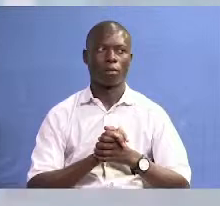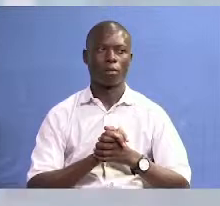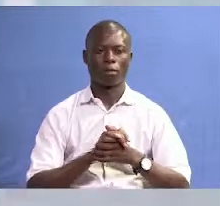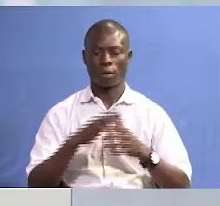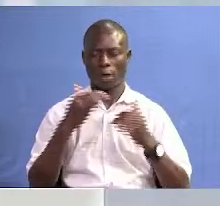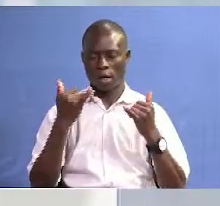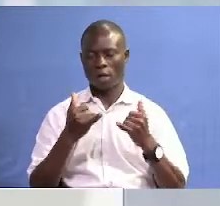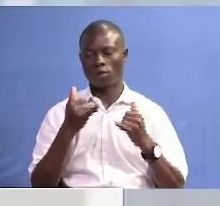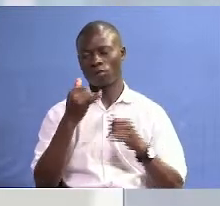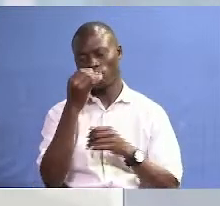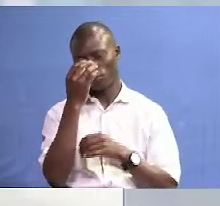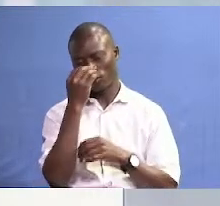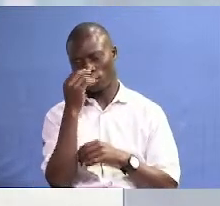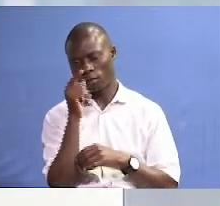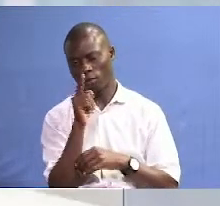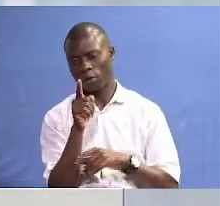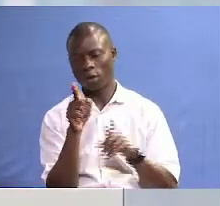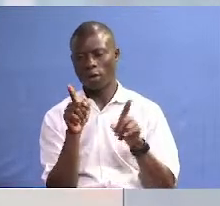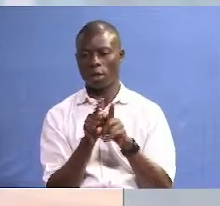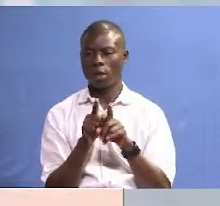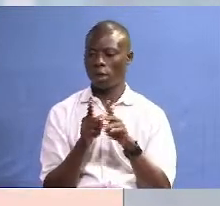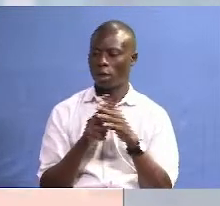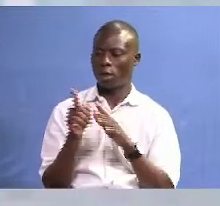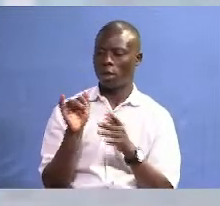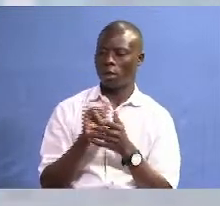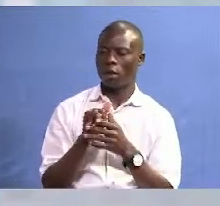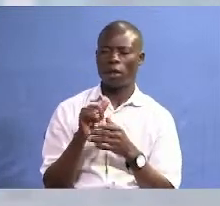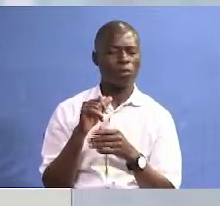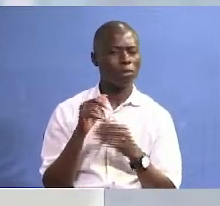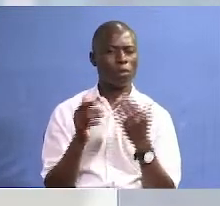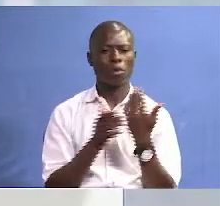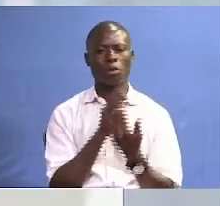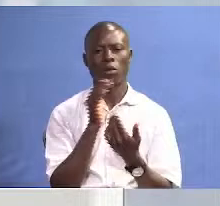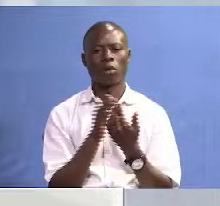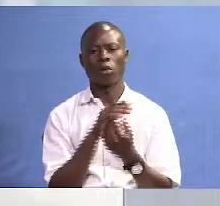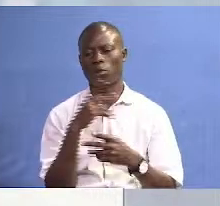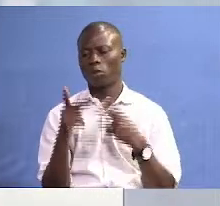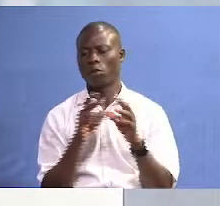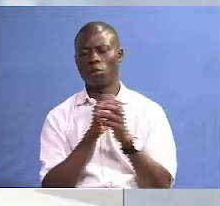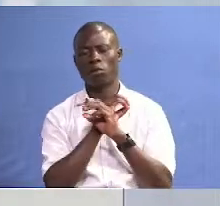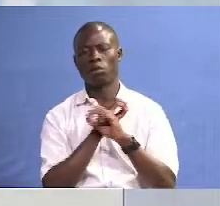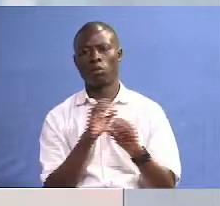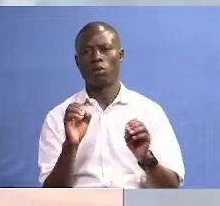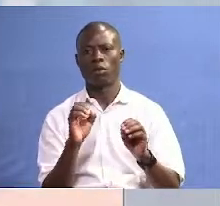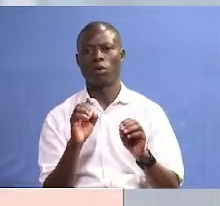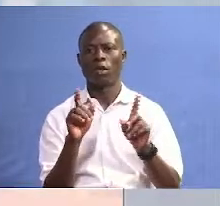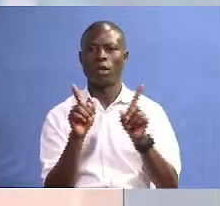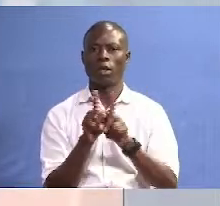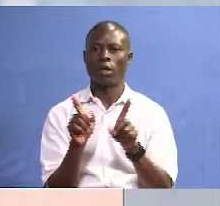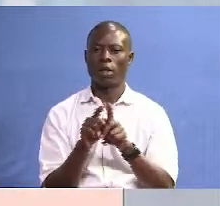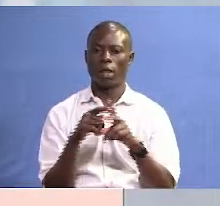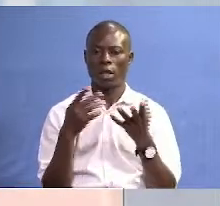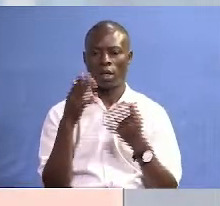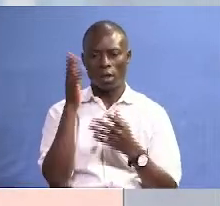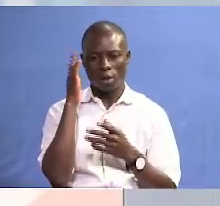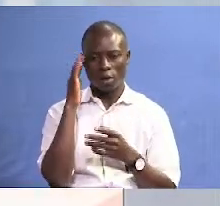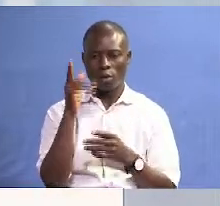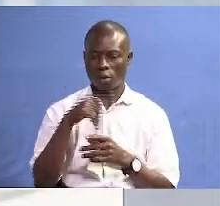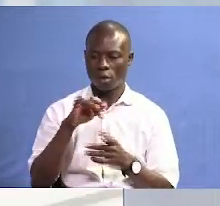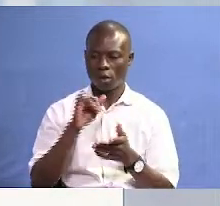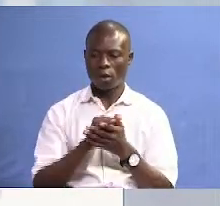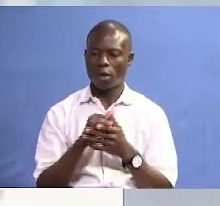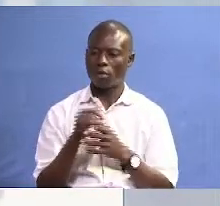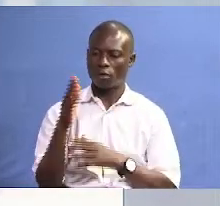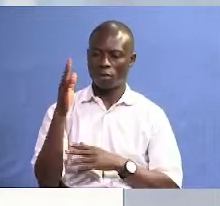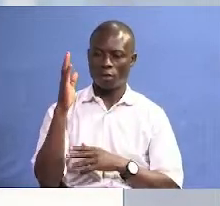Now, President William Ruto's purge has not spared even the closest of allies, as Doris Charlo reports in